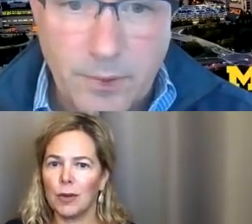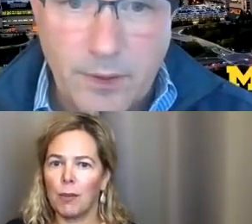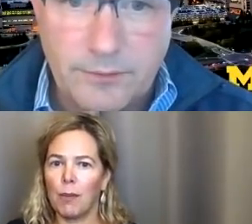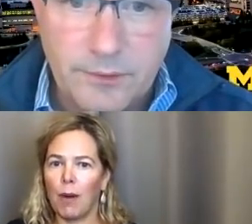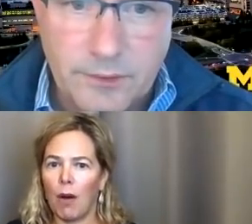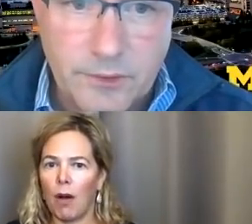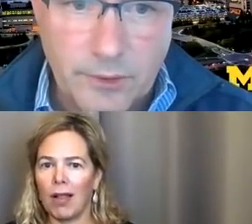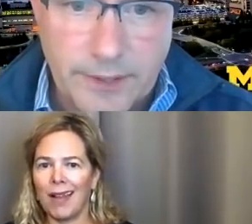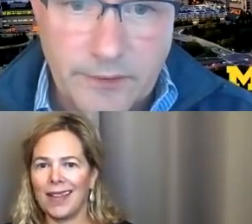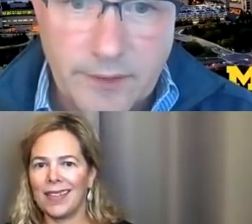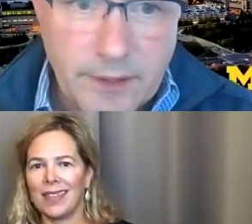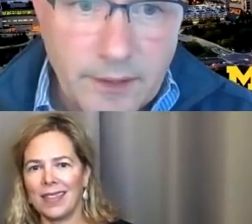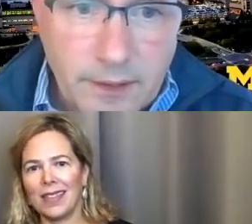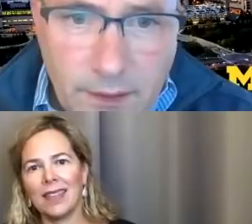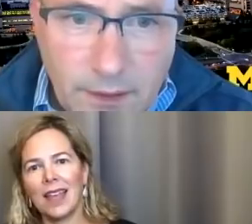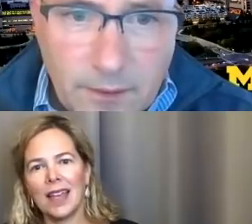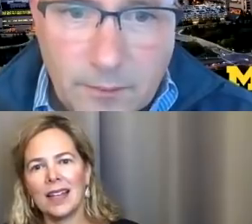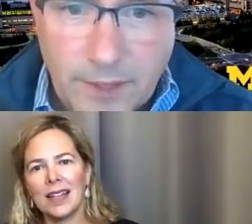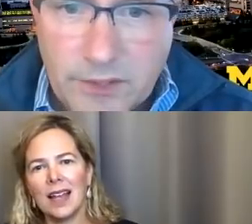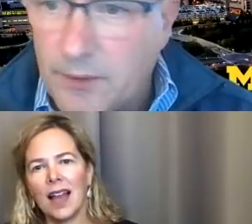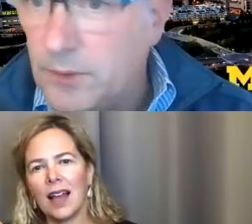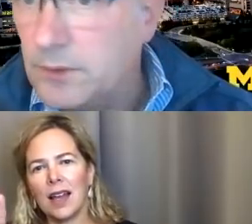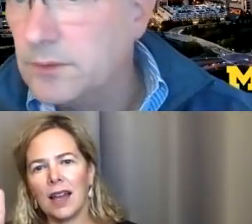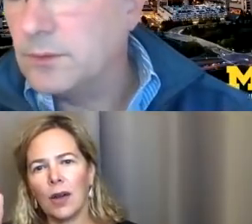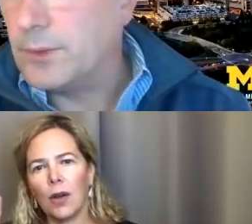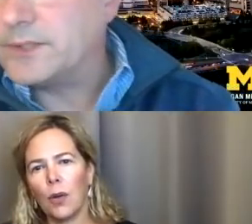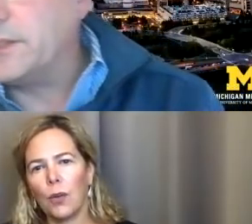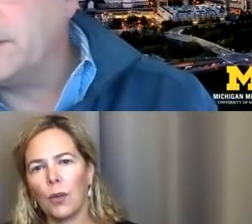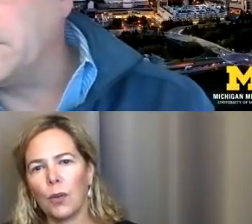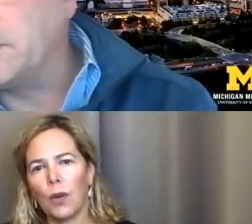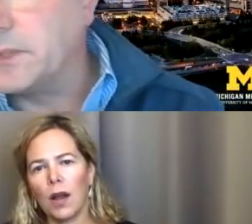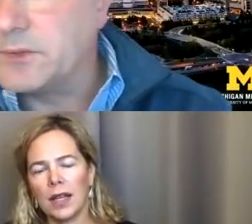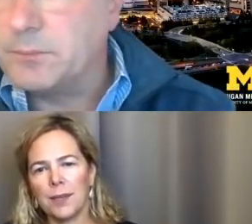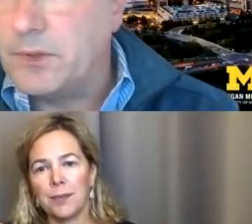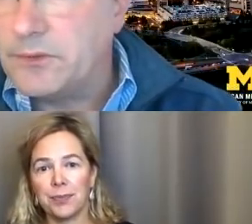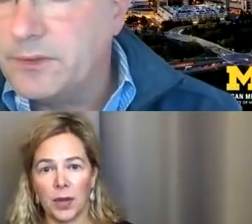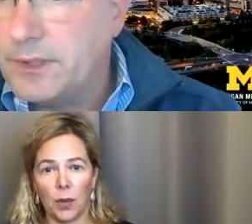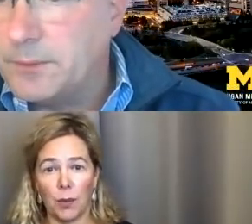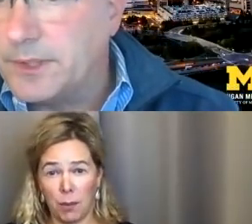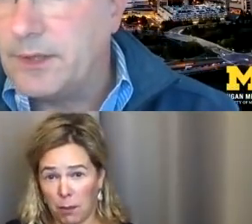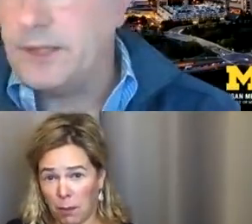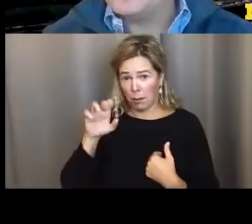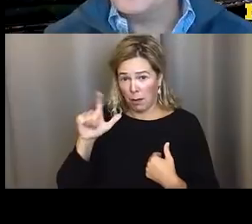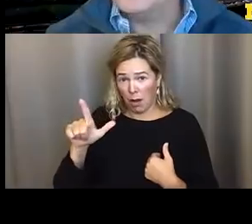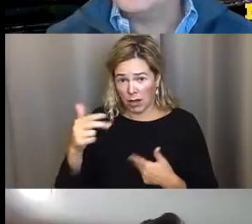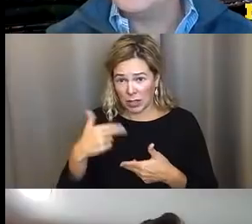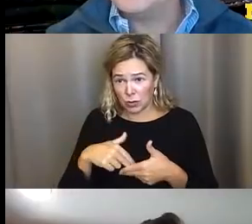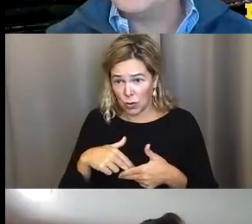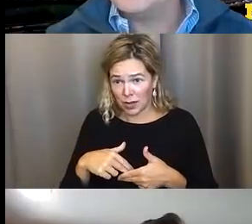So Paul, if you could join us. We have a general question. Let's make sure Paul's able to get on